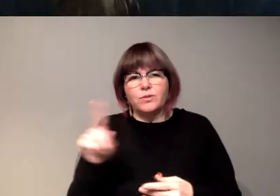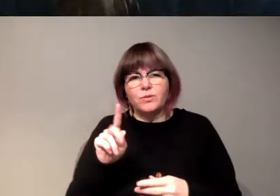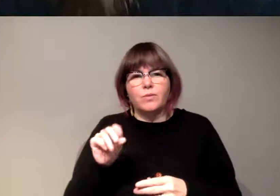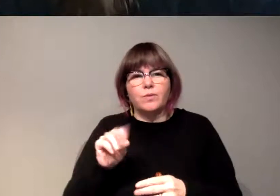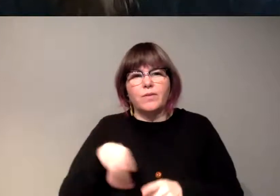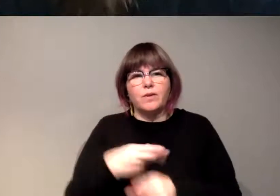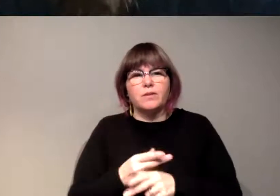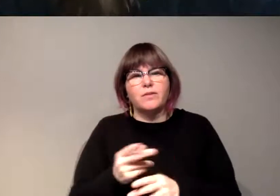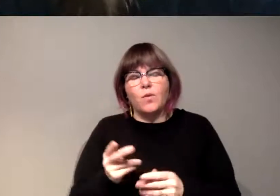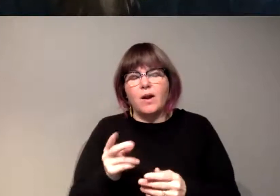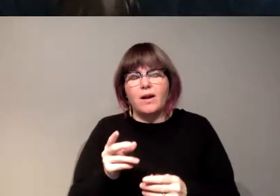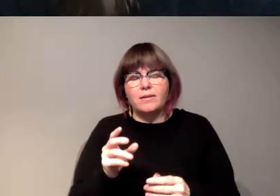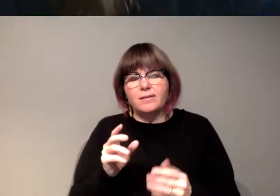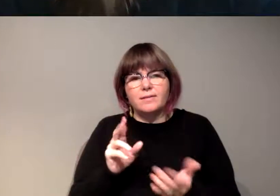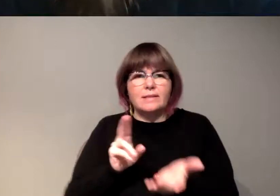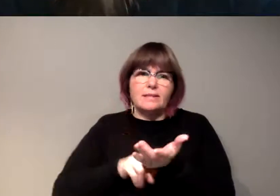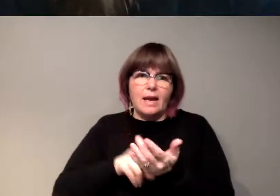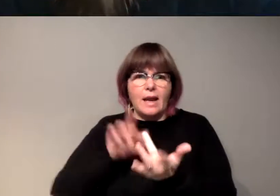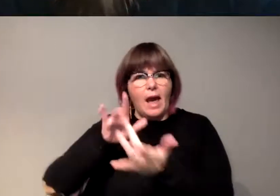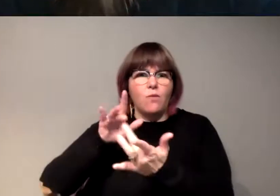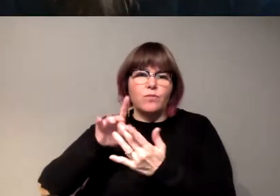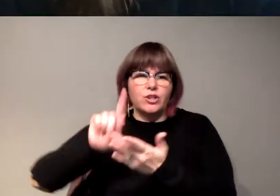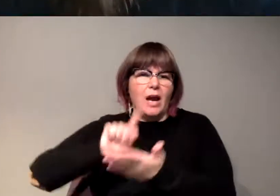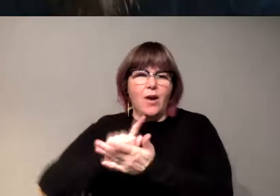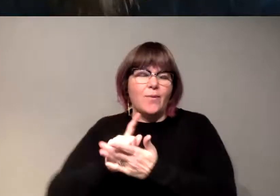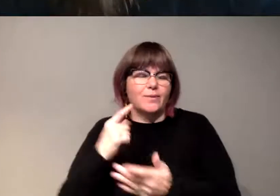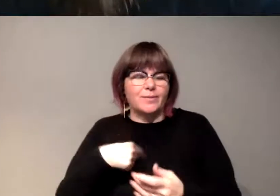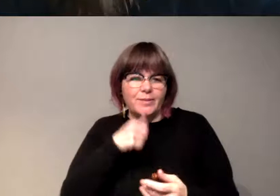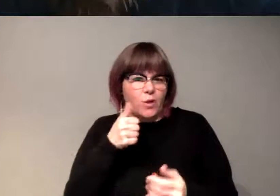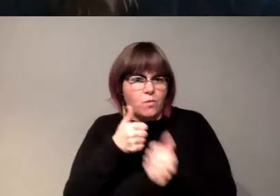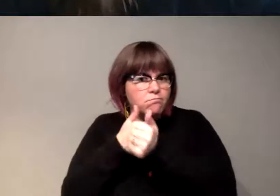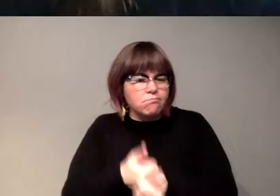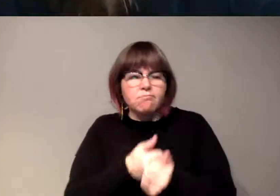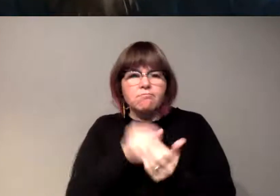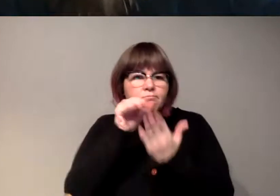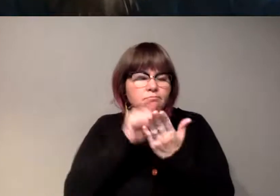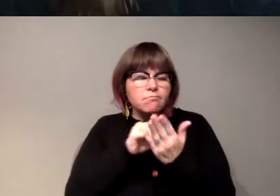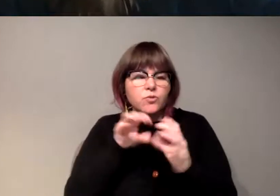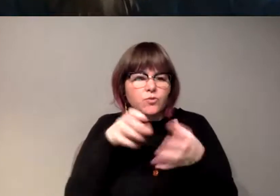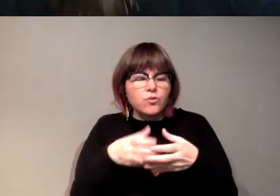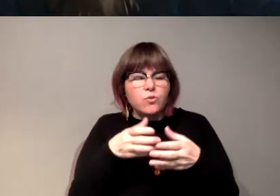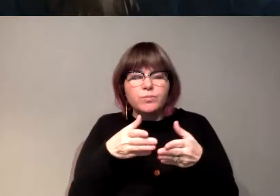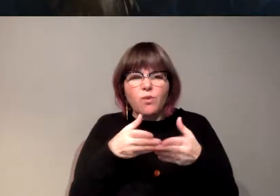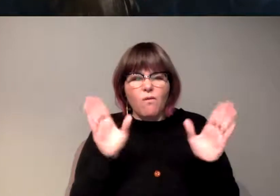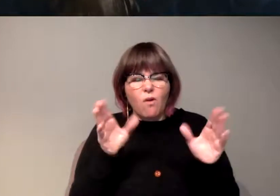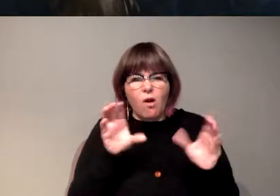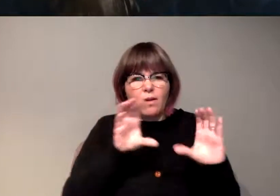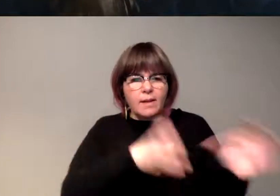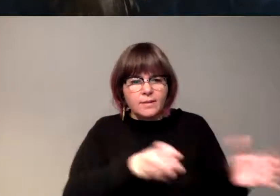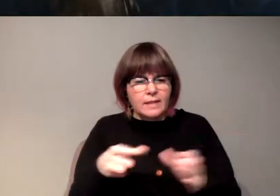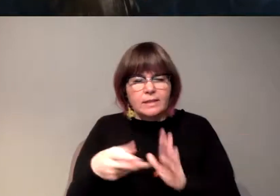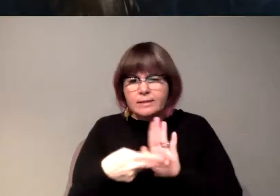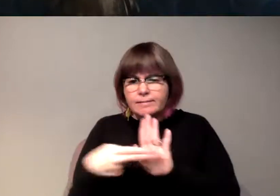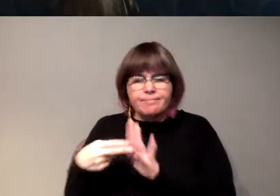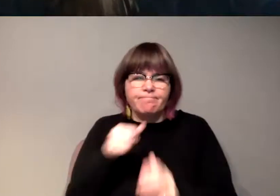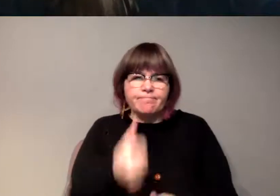outreach hours or anything like that, because we actually don't keep track of groups overall classifications. But if